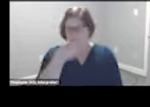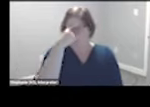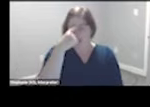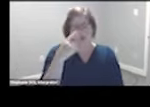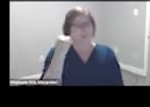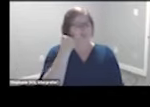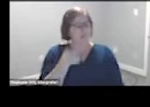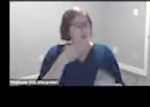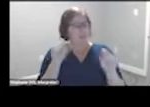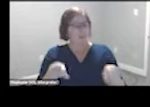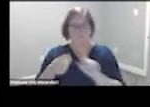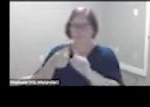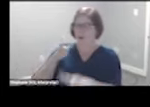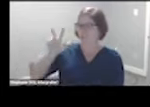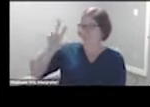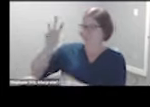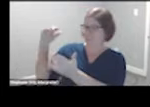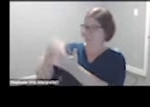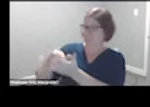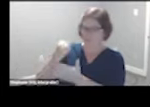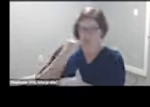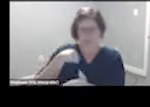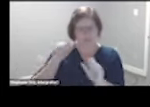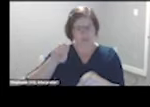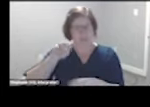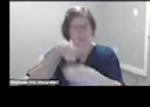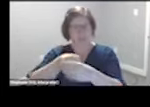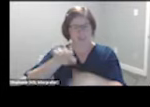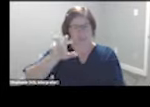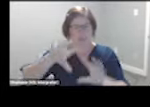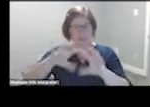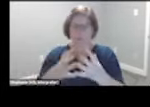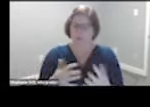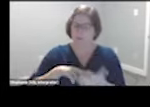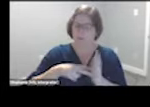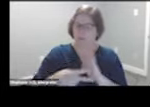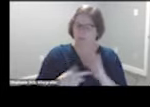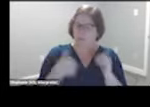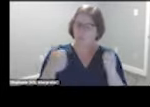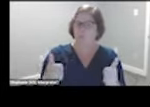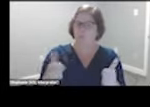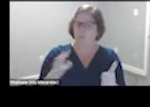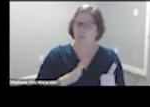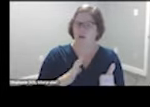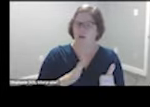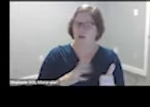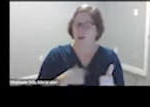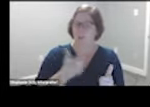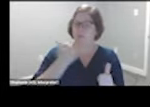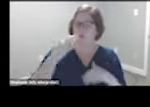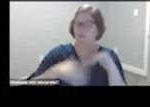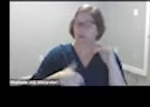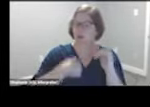of 36,000, it means I have some good thing. I'm kind of better person than I expect or than